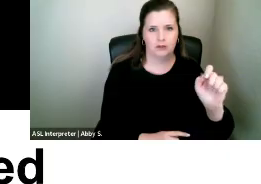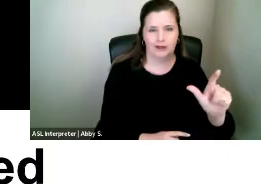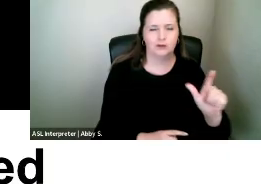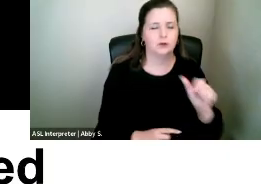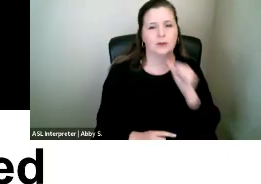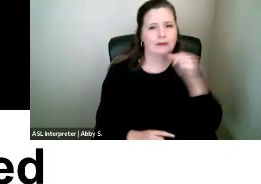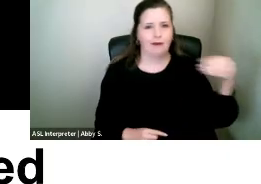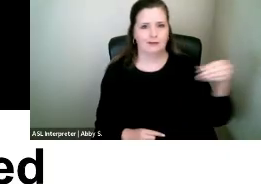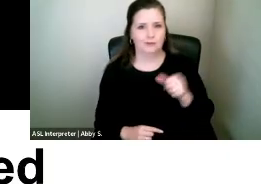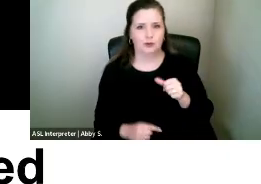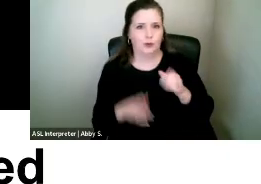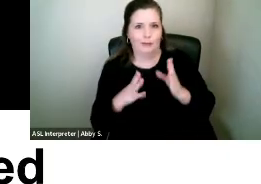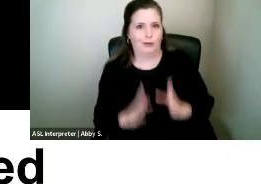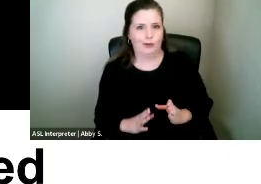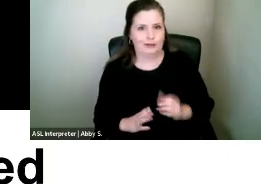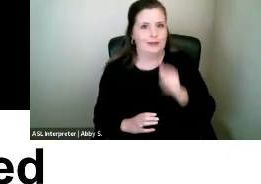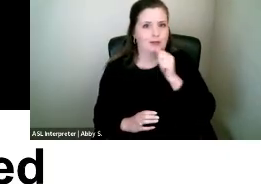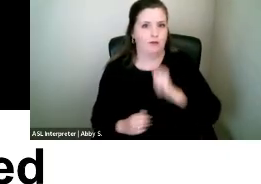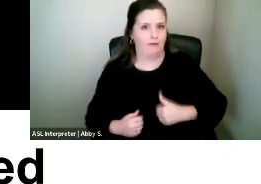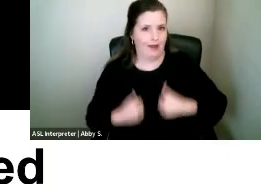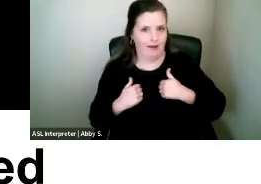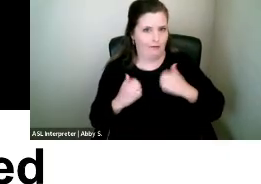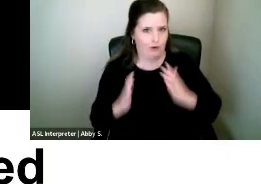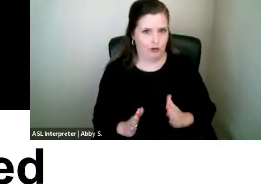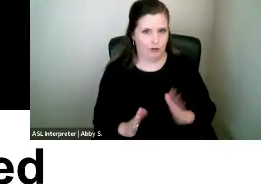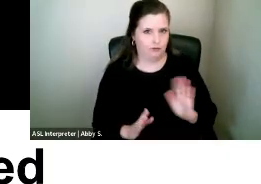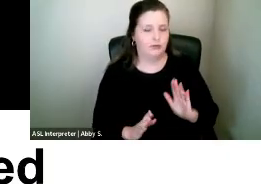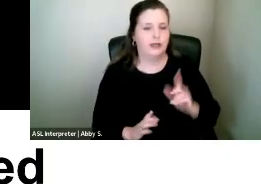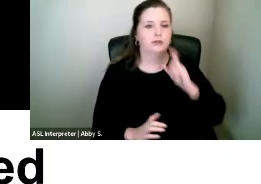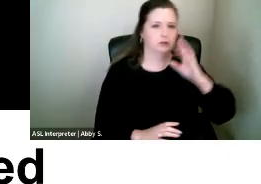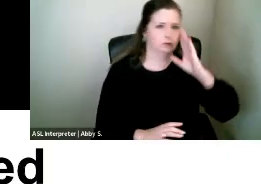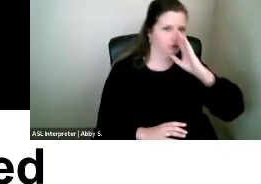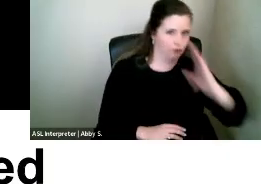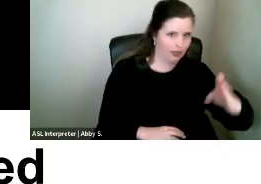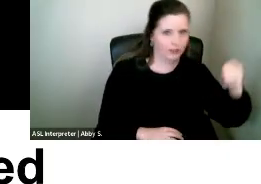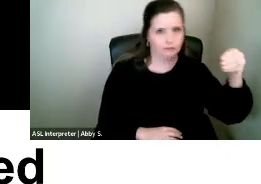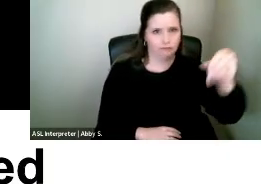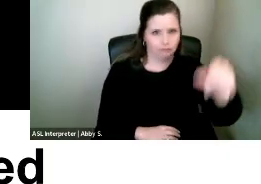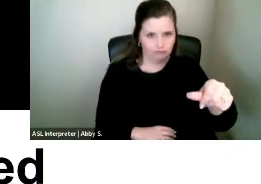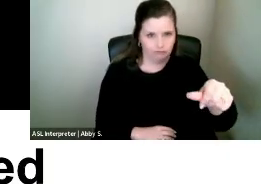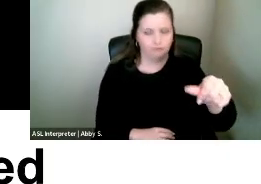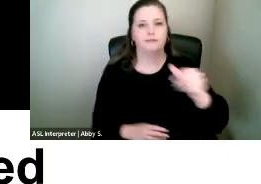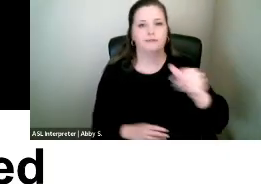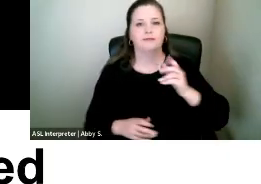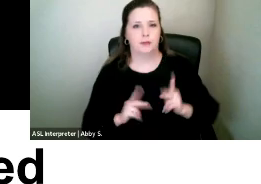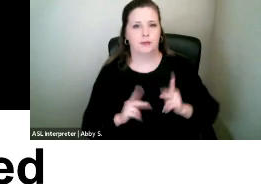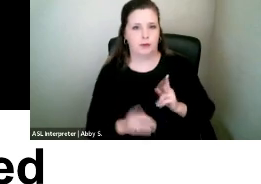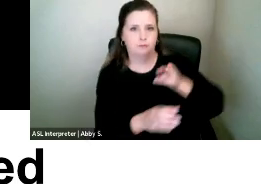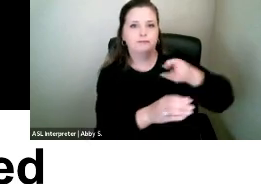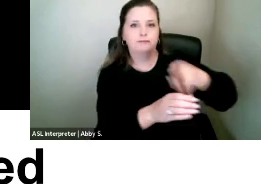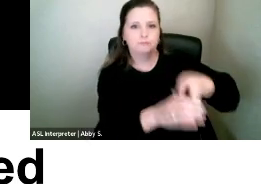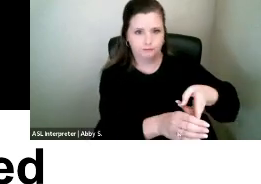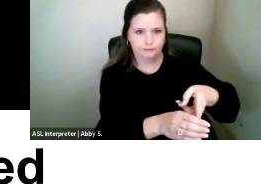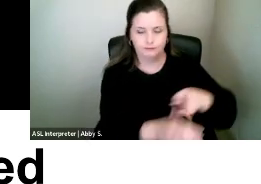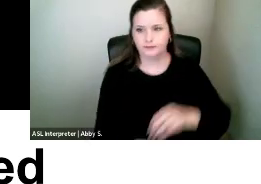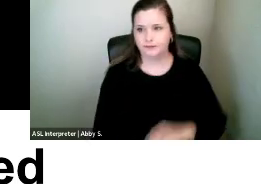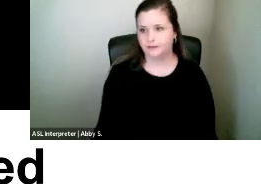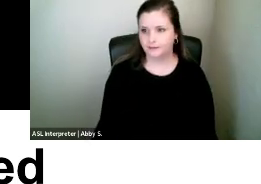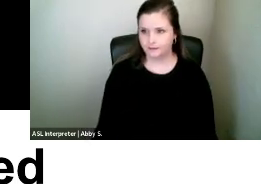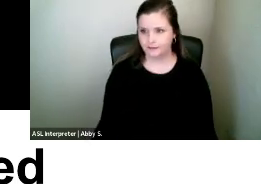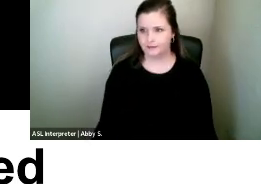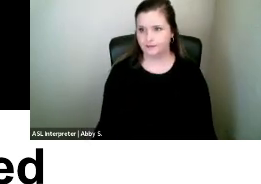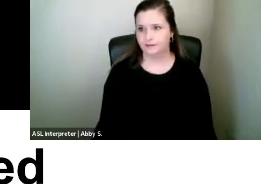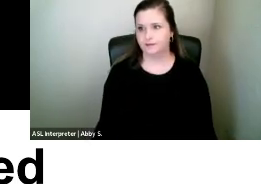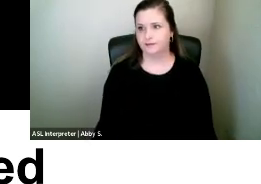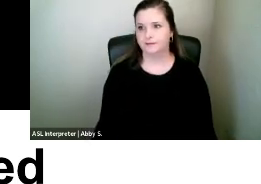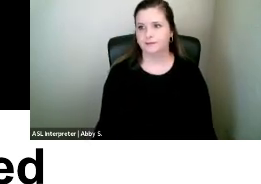receive this direct fund. FEMA pays it directly to the hotels, participating hotels and motels. And those who are eligible